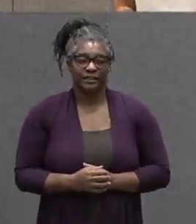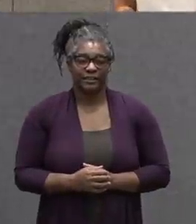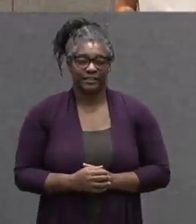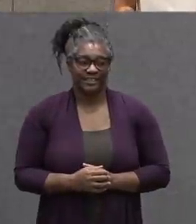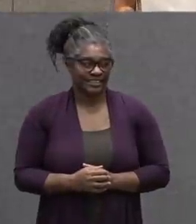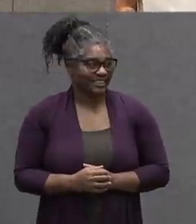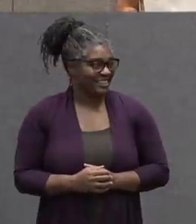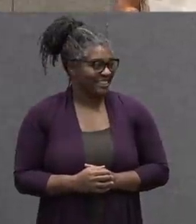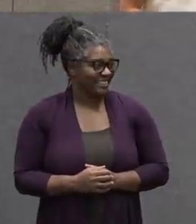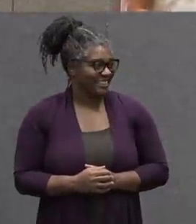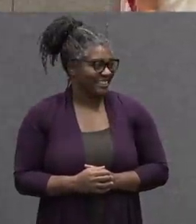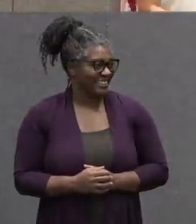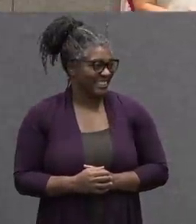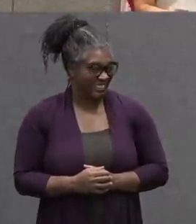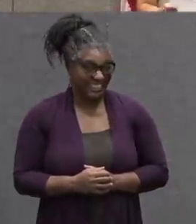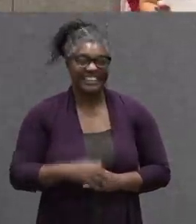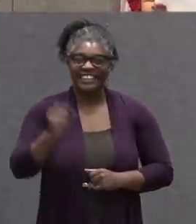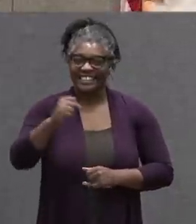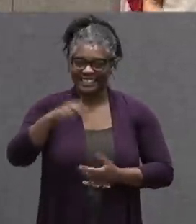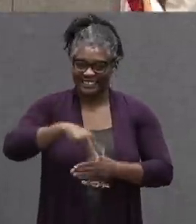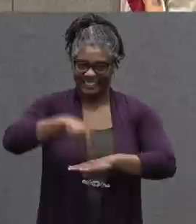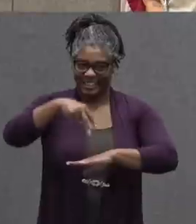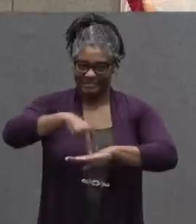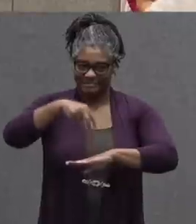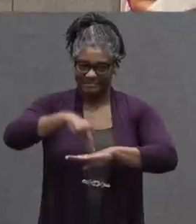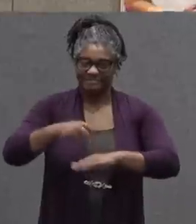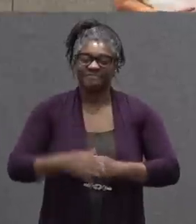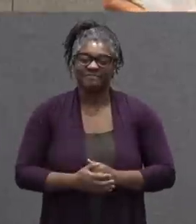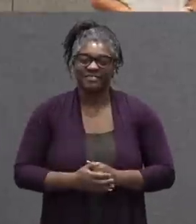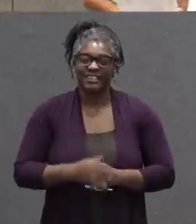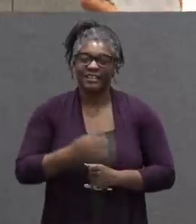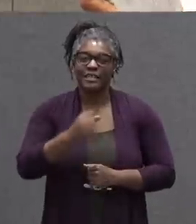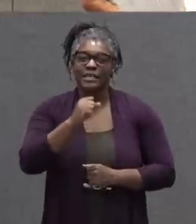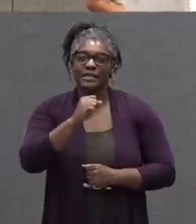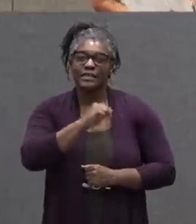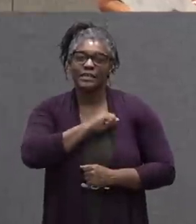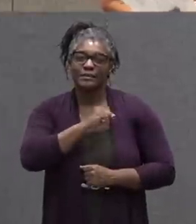They got it. Jump. Okay. Simon says,